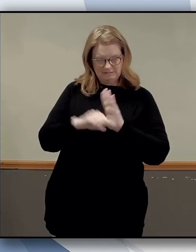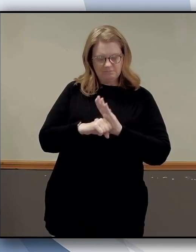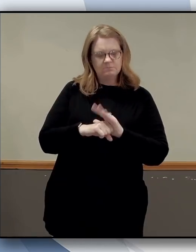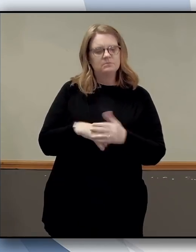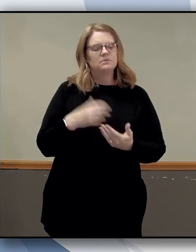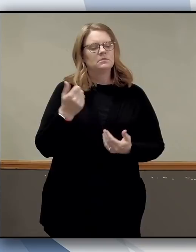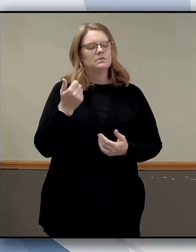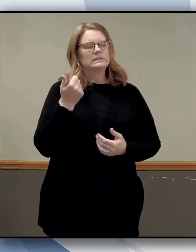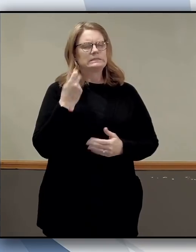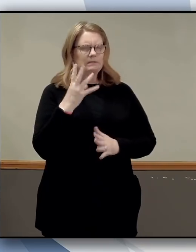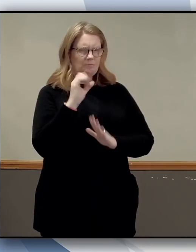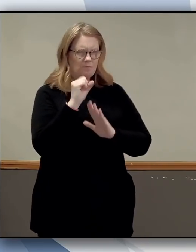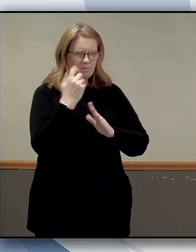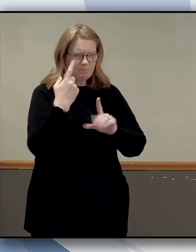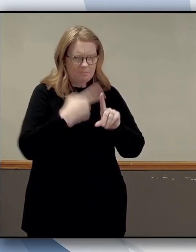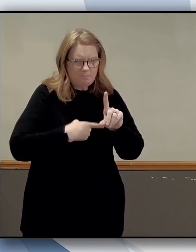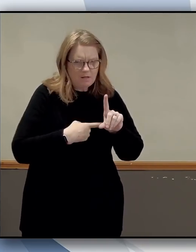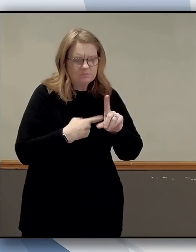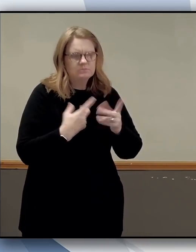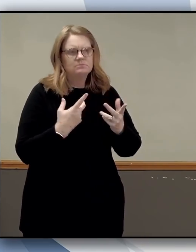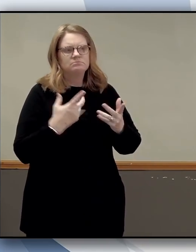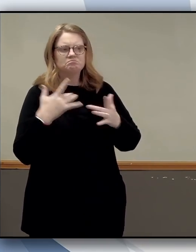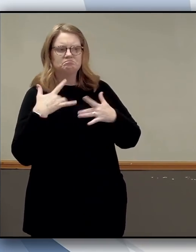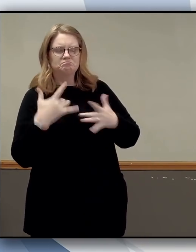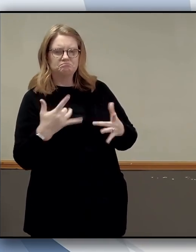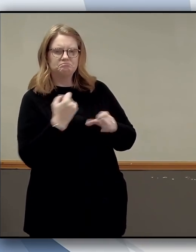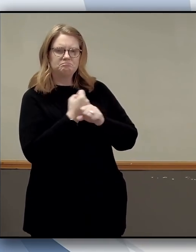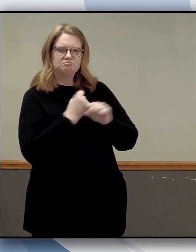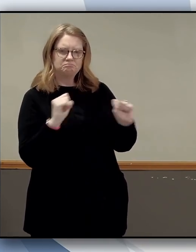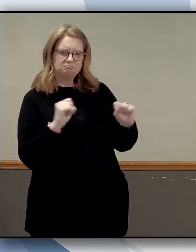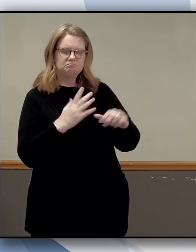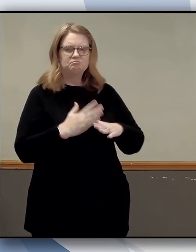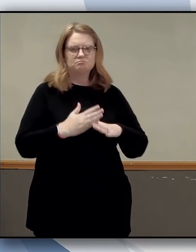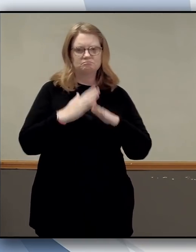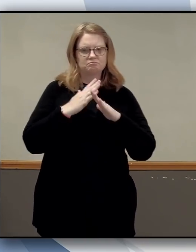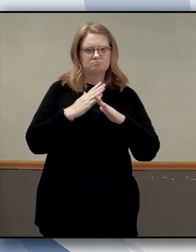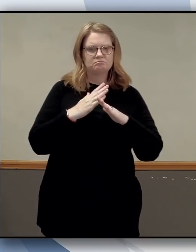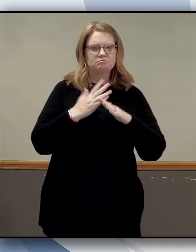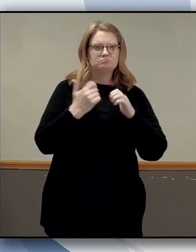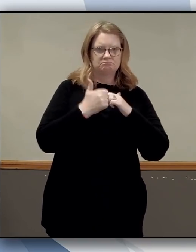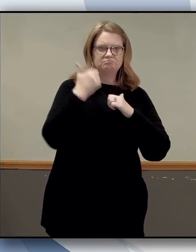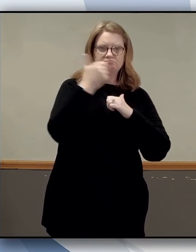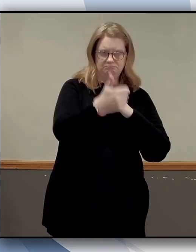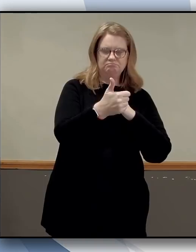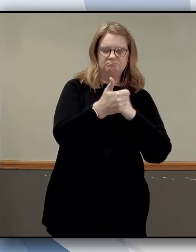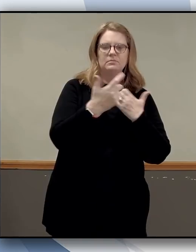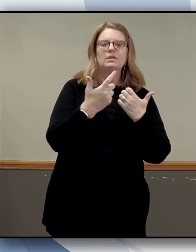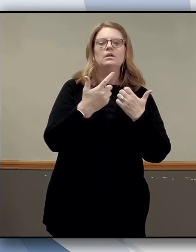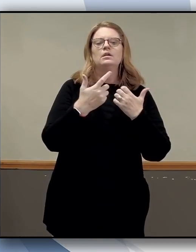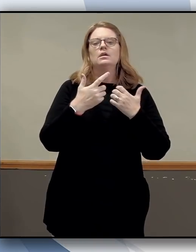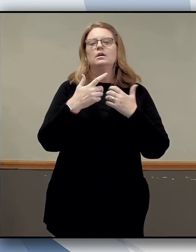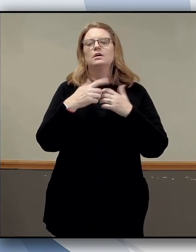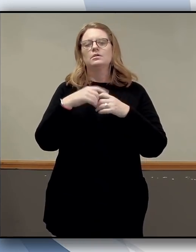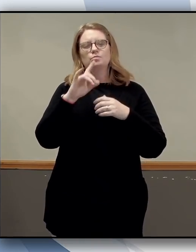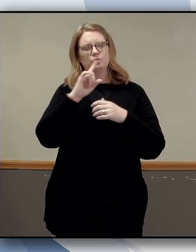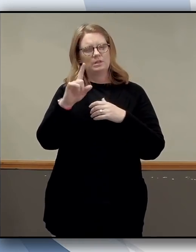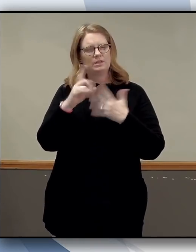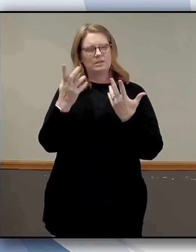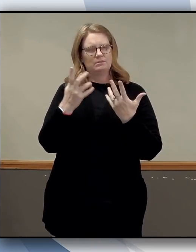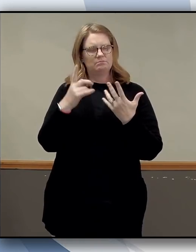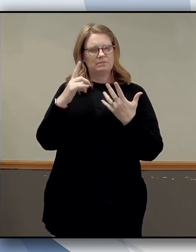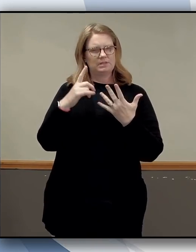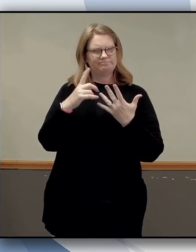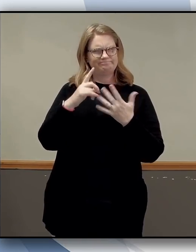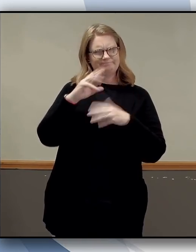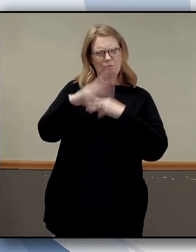a place of relative safety, protected by distance, in a world that had virtually stopped traveling.